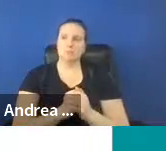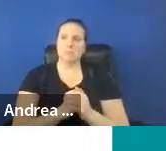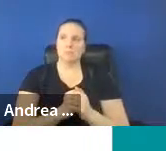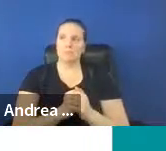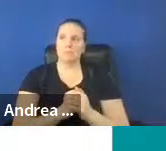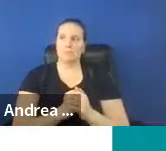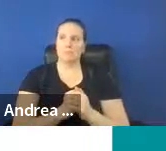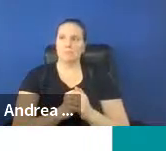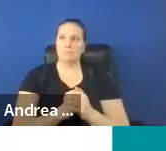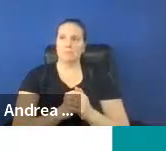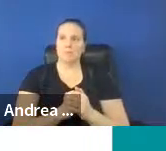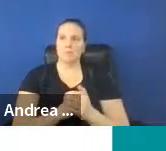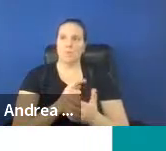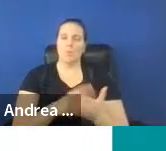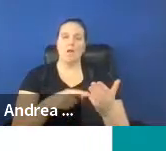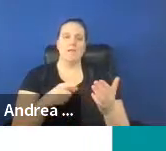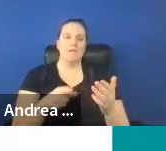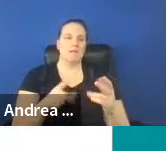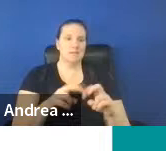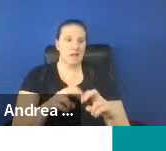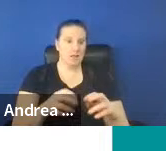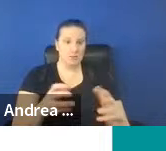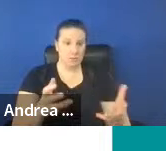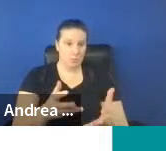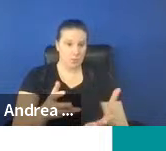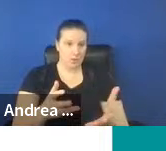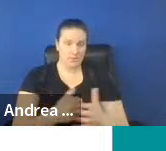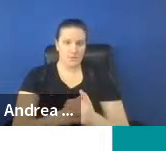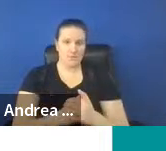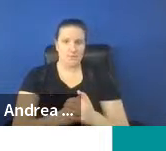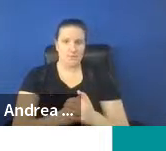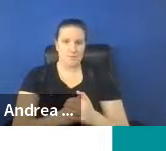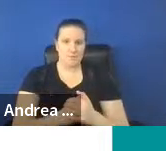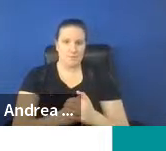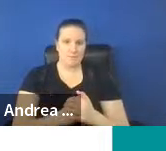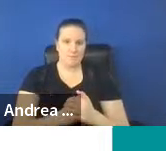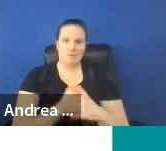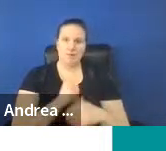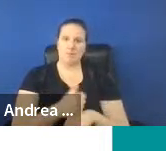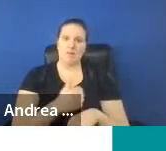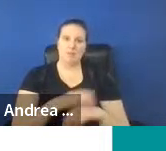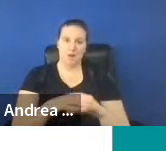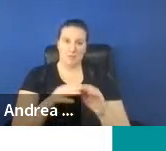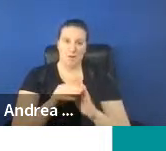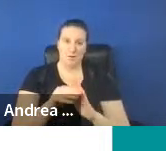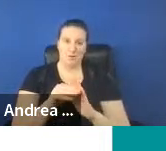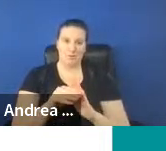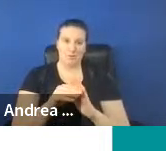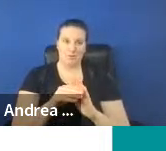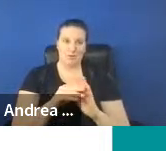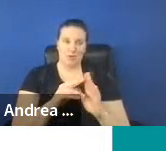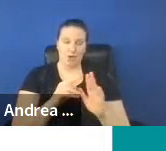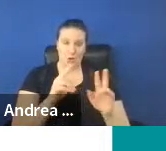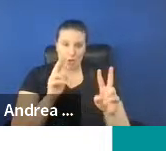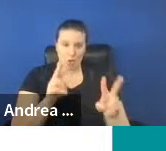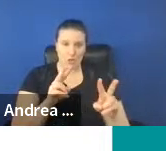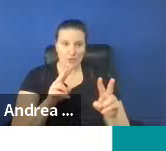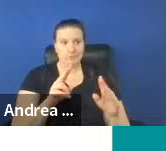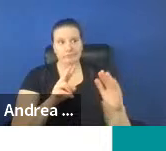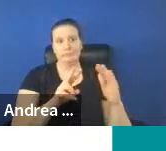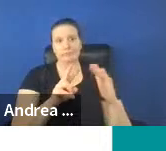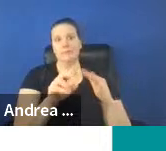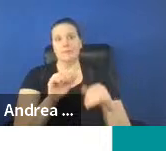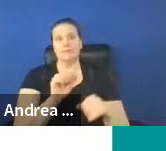So what this analysis is it's based on a model of looking at projected